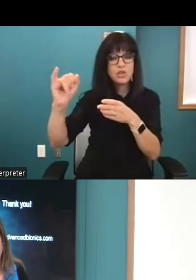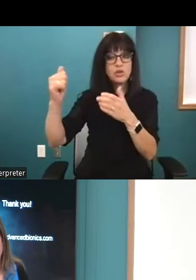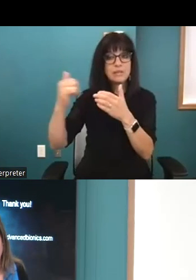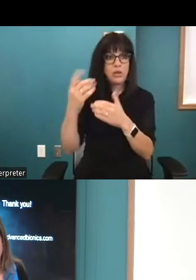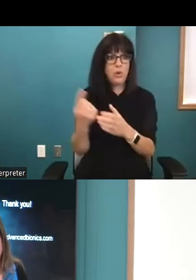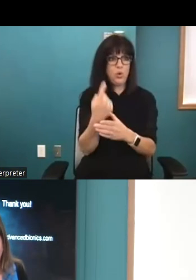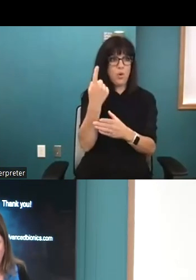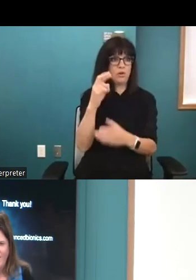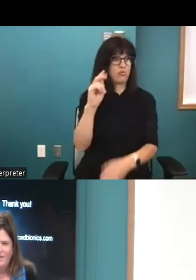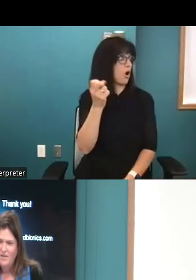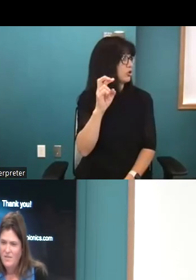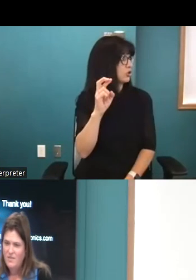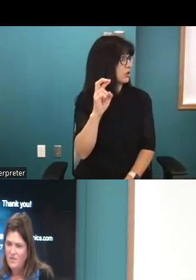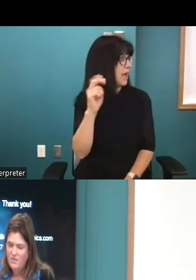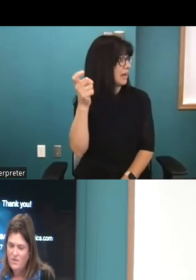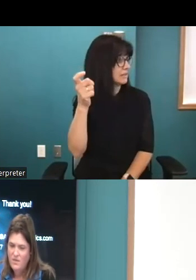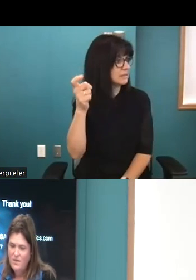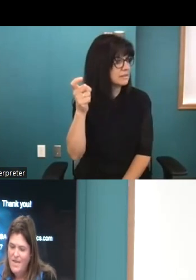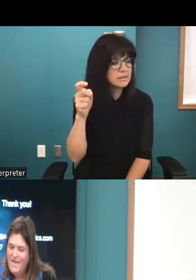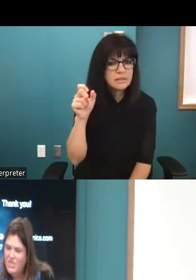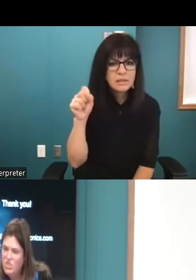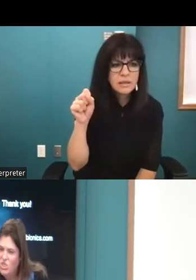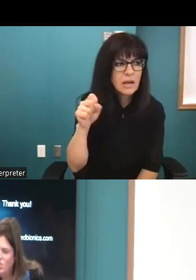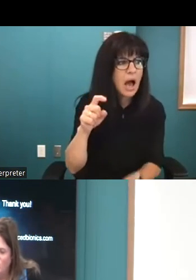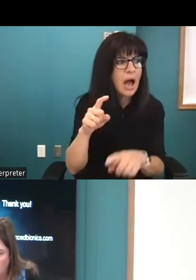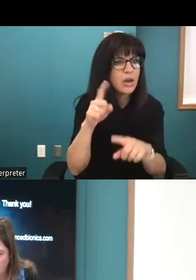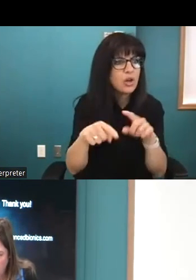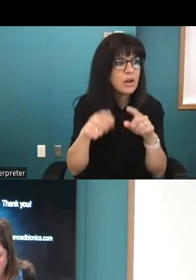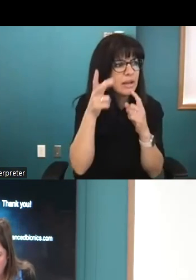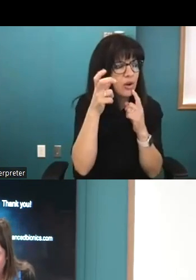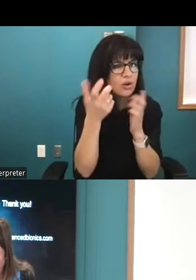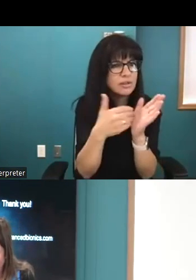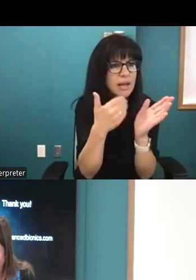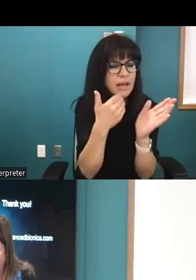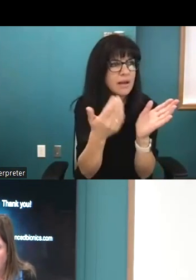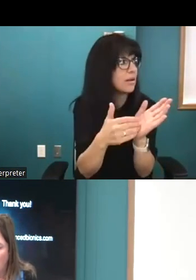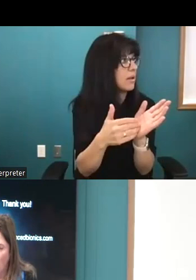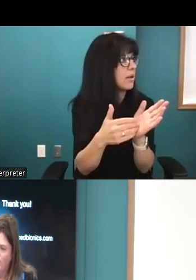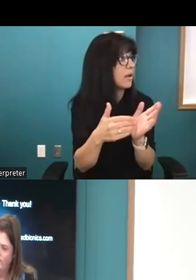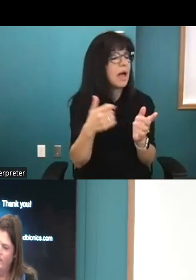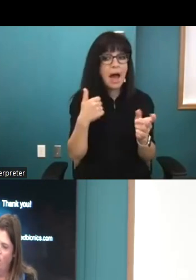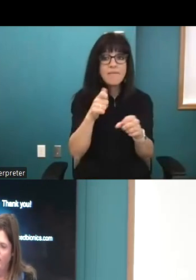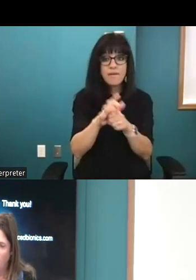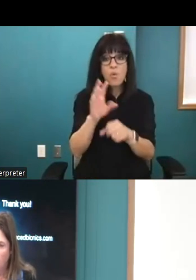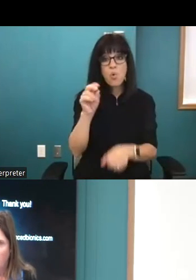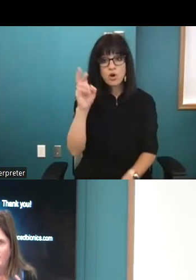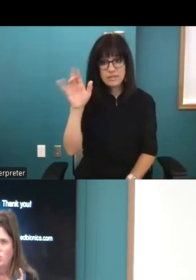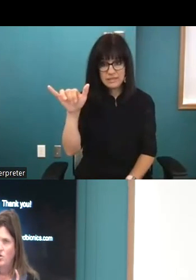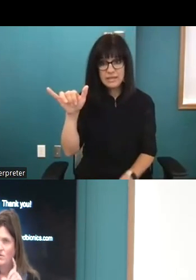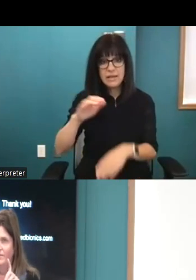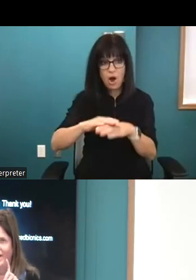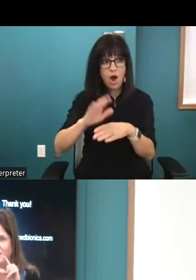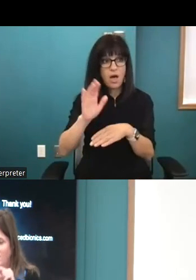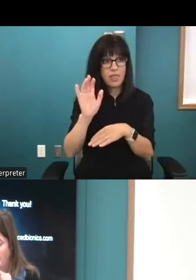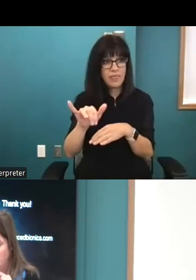X. Did you hear that? Tell me, I didn't catch that. Tell me again, slow, please. She said that there's a warranty on